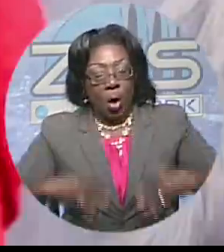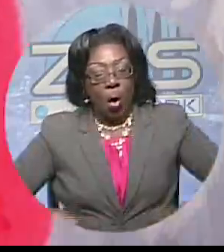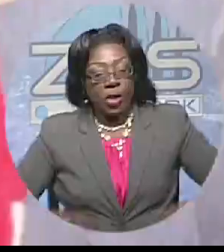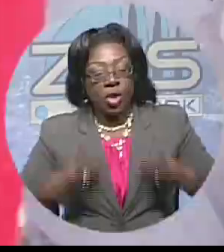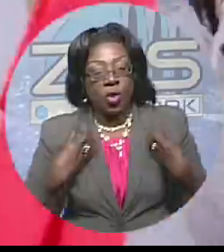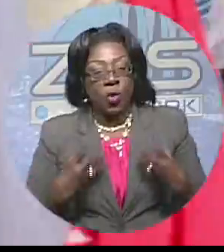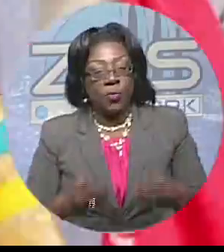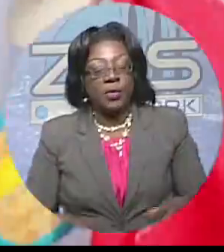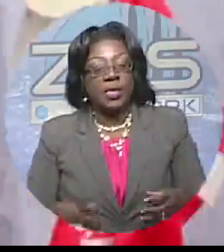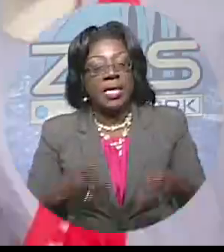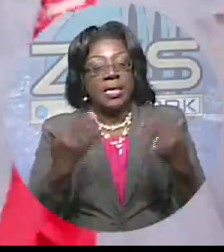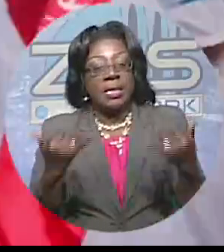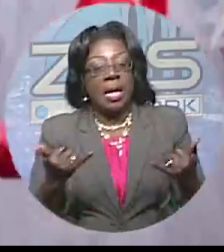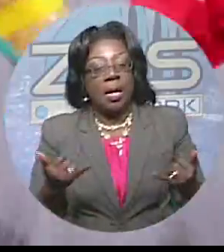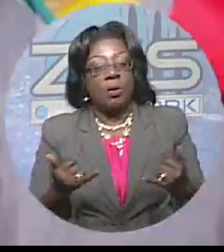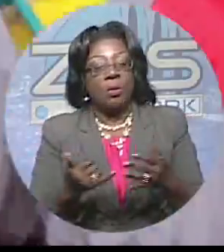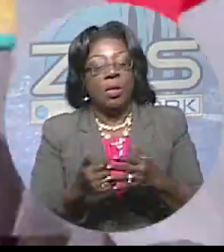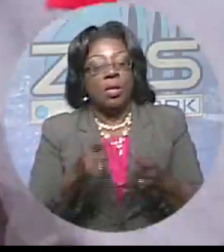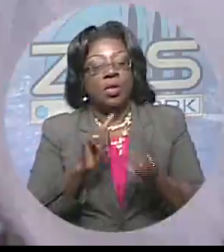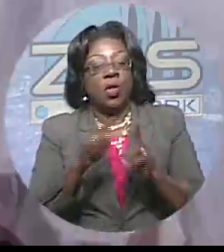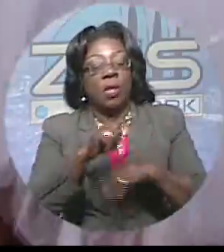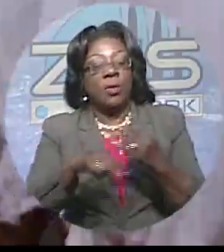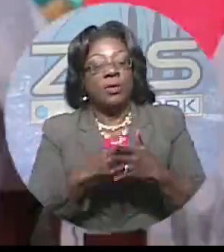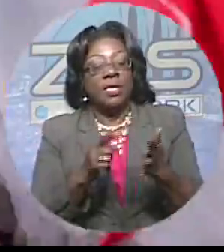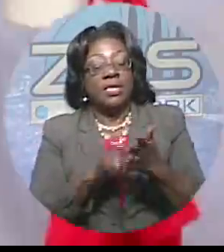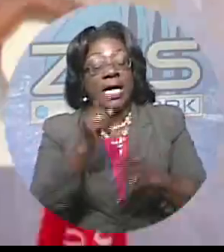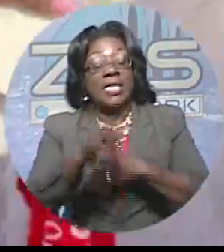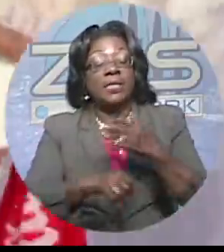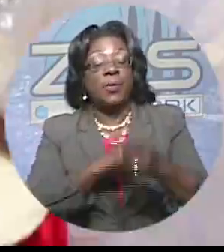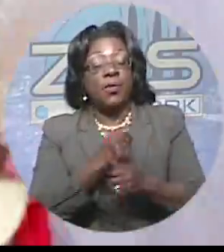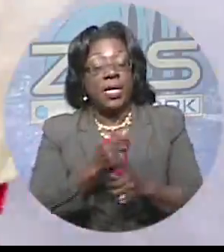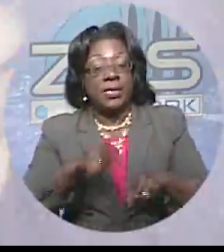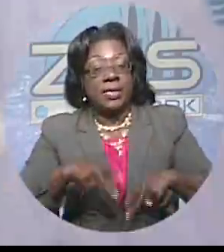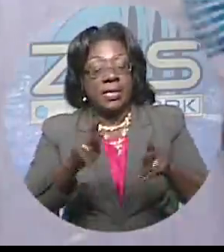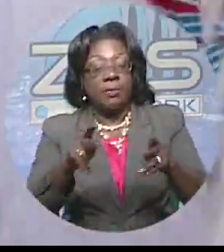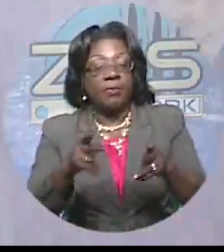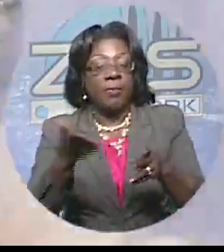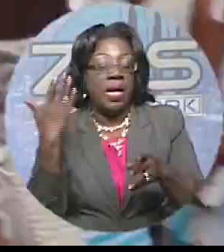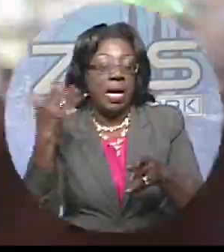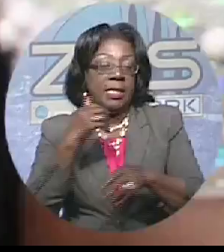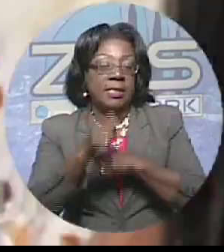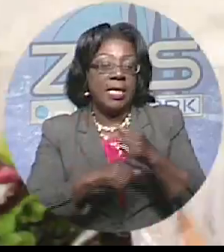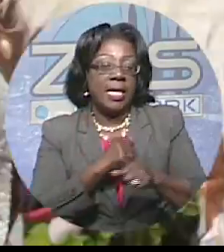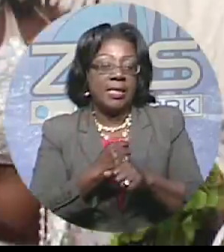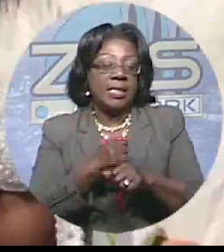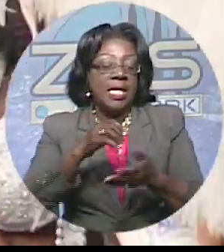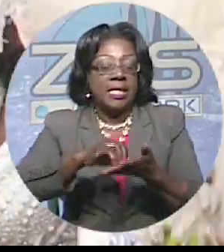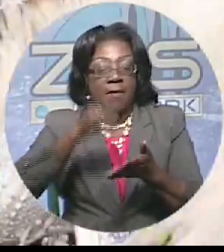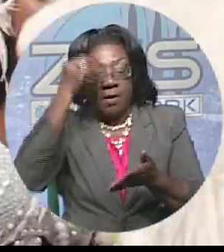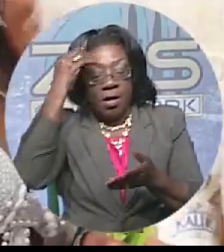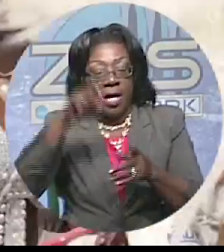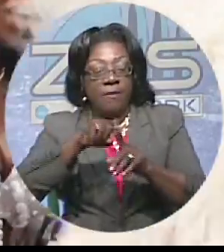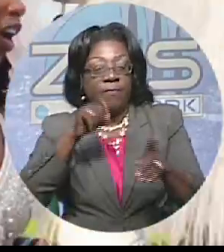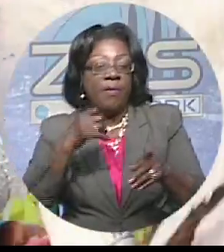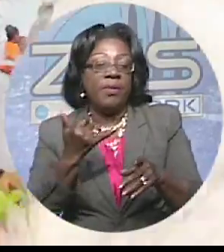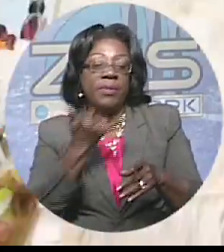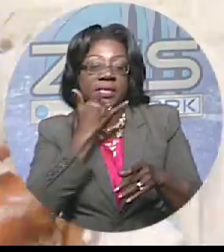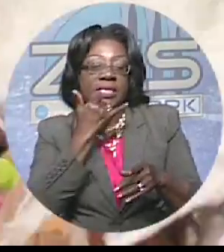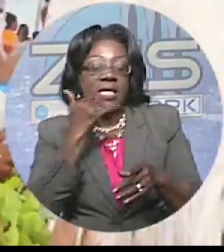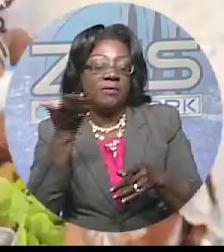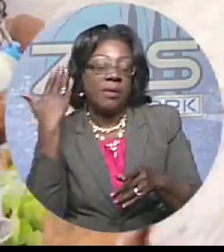also expressed optimism about this year's parade, saying they've learned from last year's mistakes and will put on a fantastic